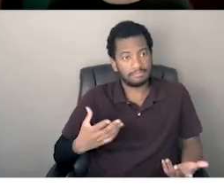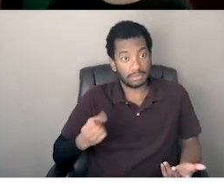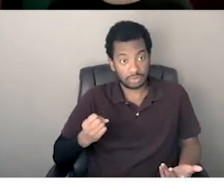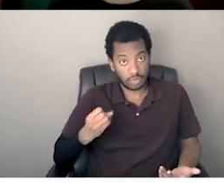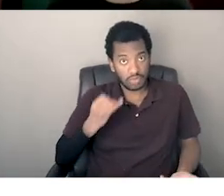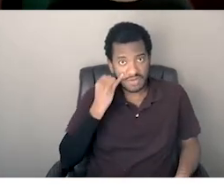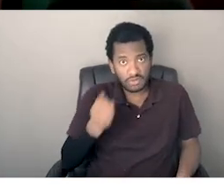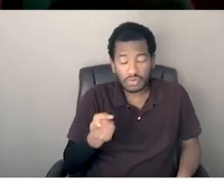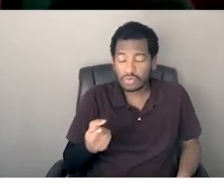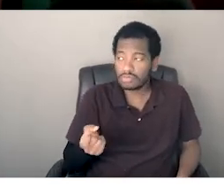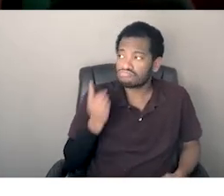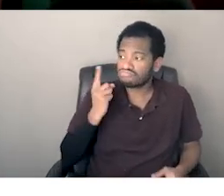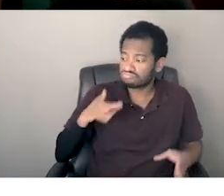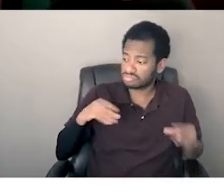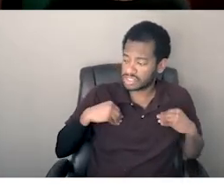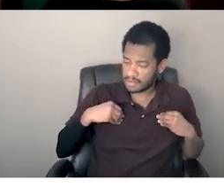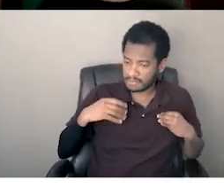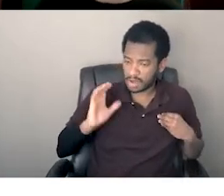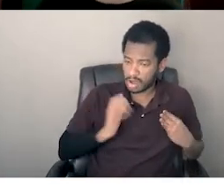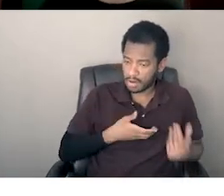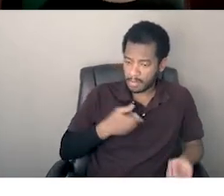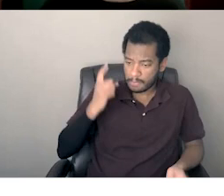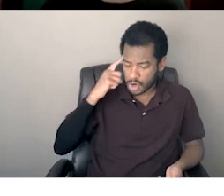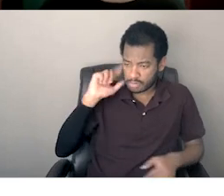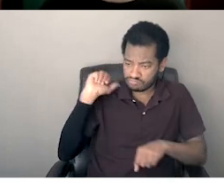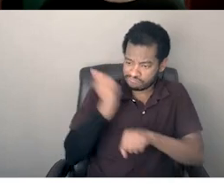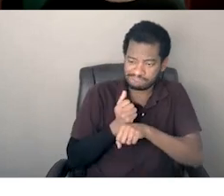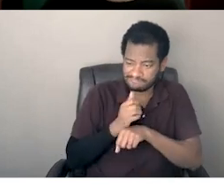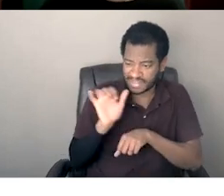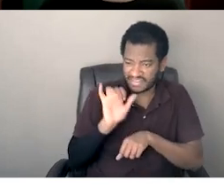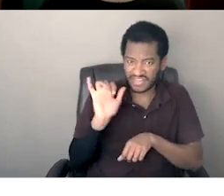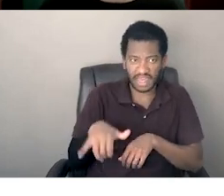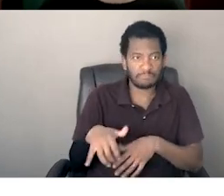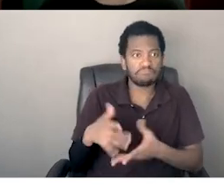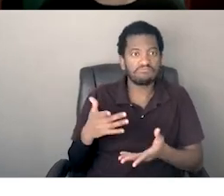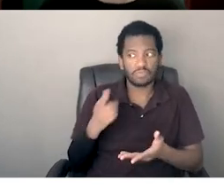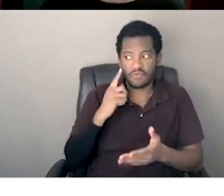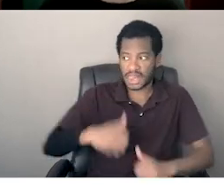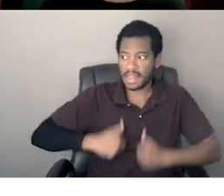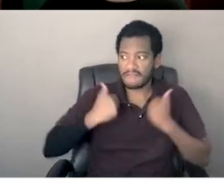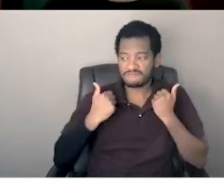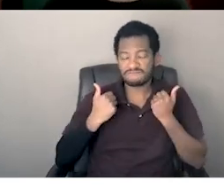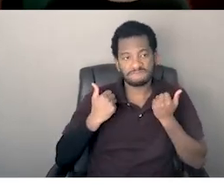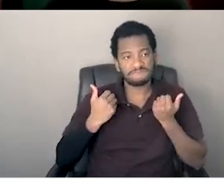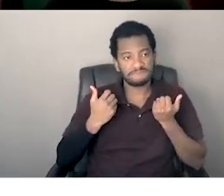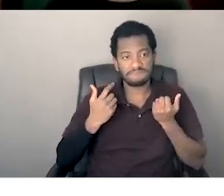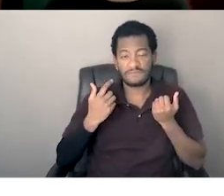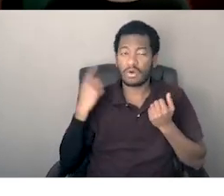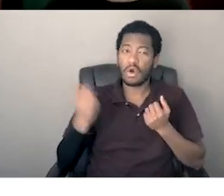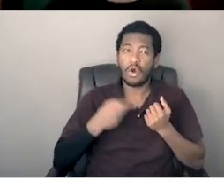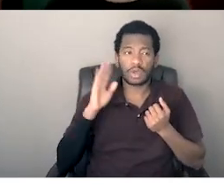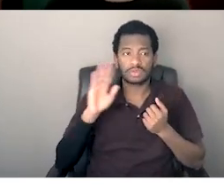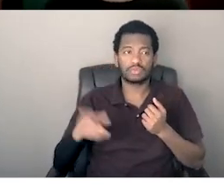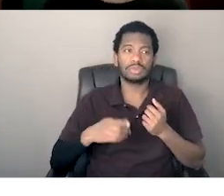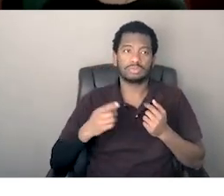how our brains are hardwired, this is how we're set up to live, that we're always trying to strive towards these 5 domains